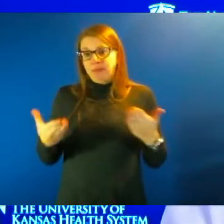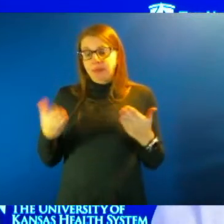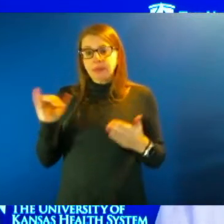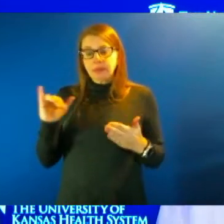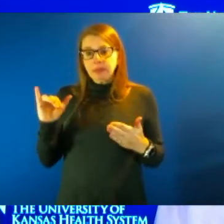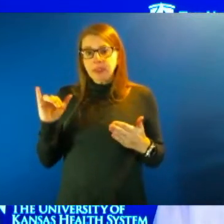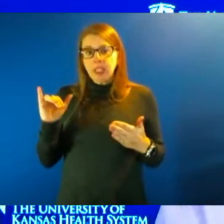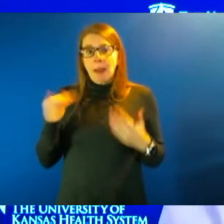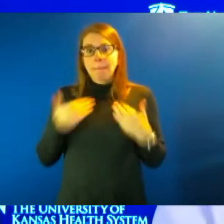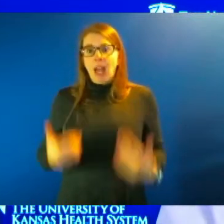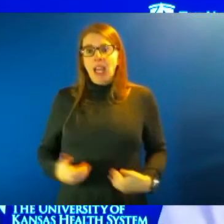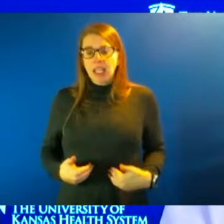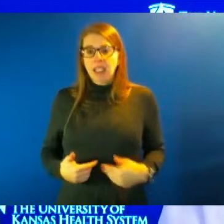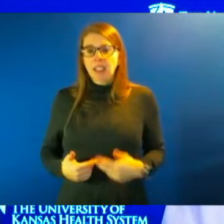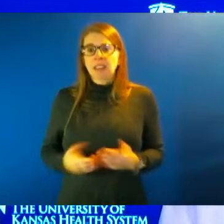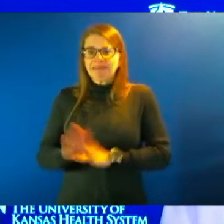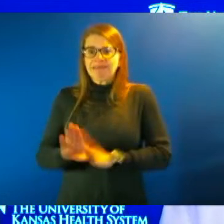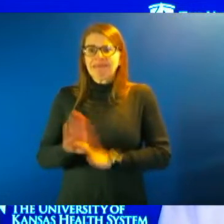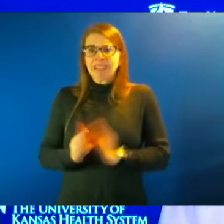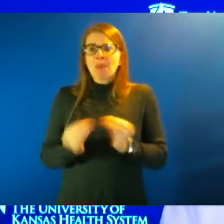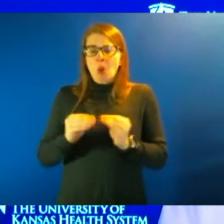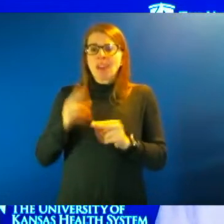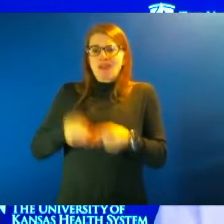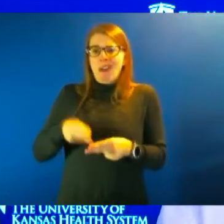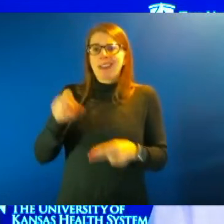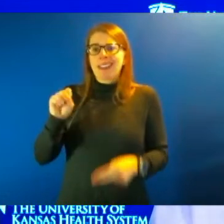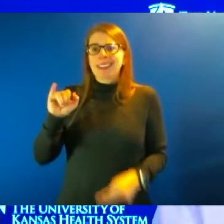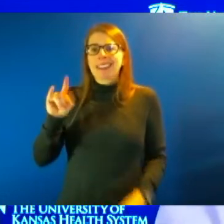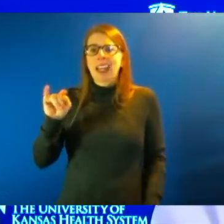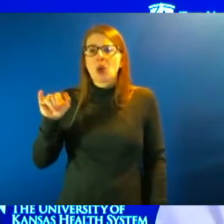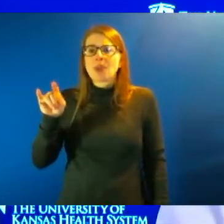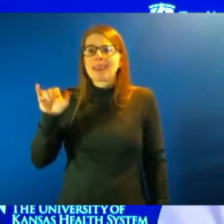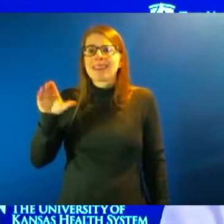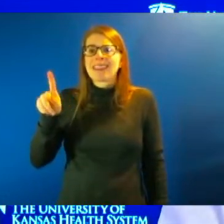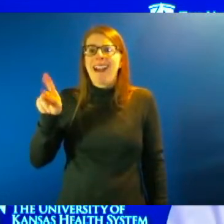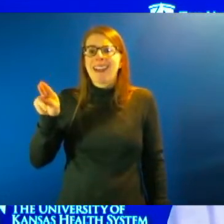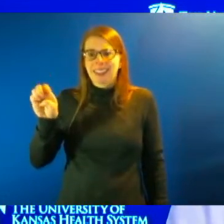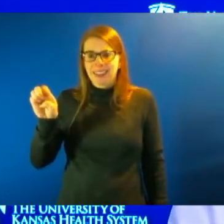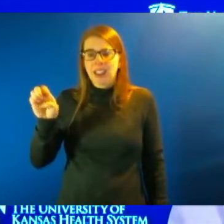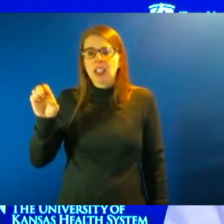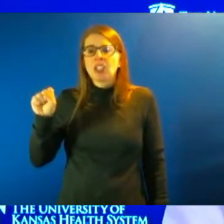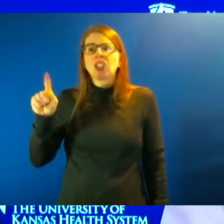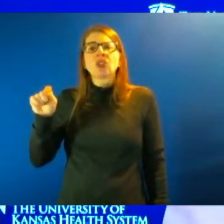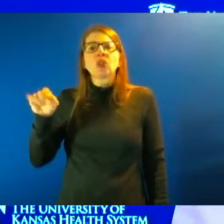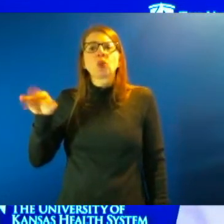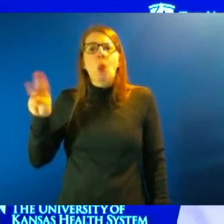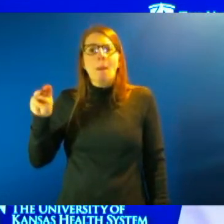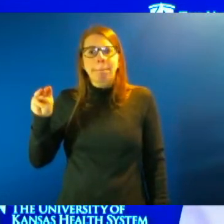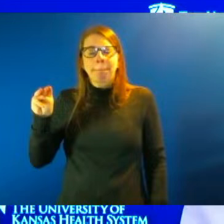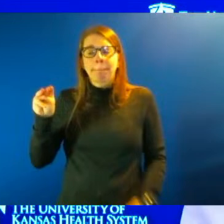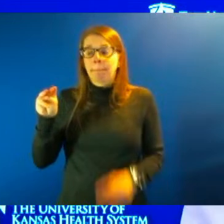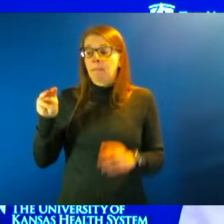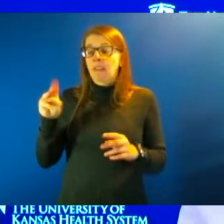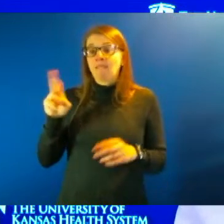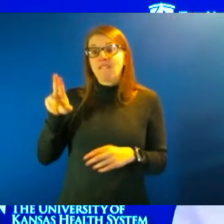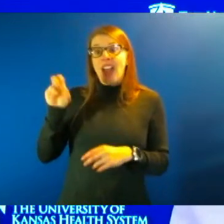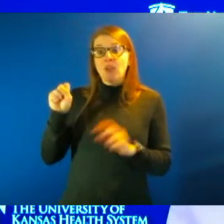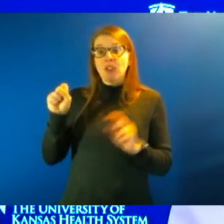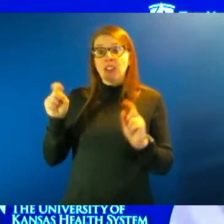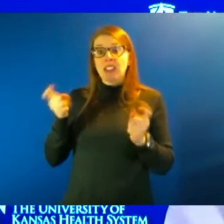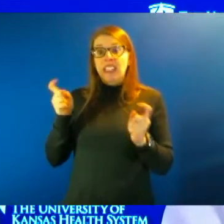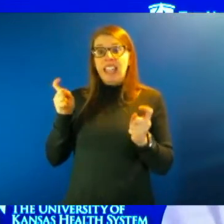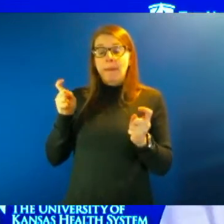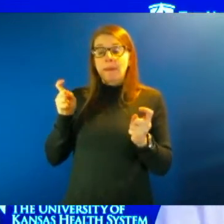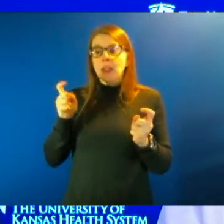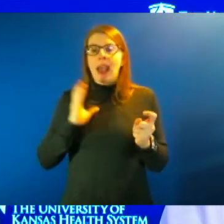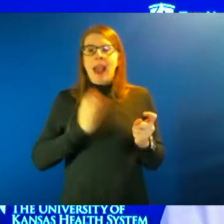We will just adapt to that. We know that our immune system adapts to these viruses. As viruses adapt, so do our immune responses as well.